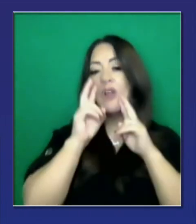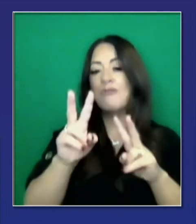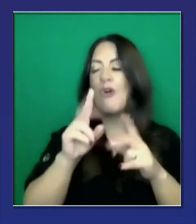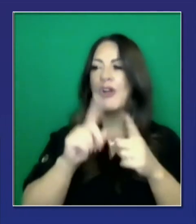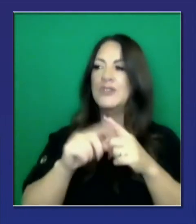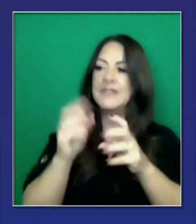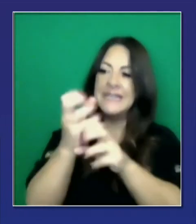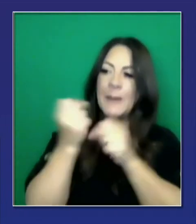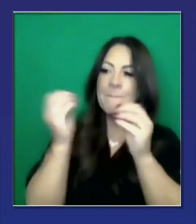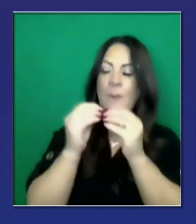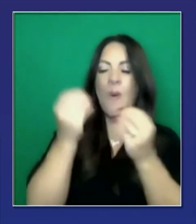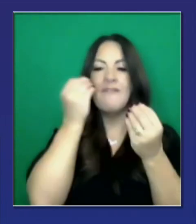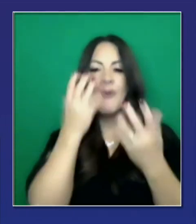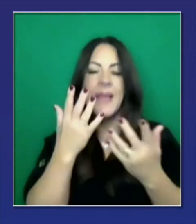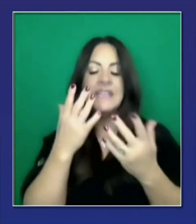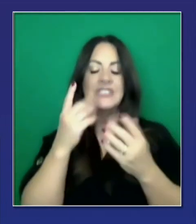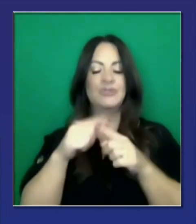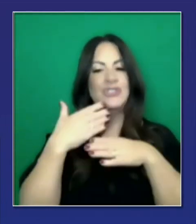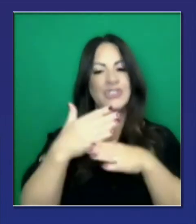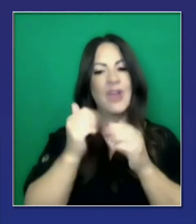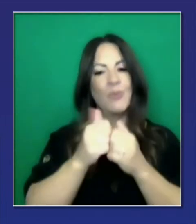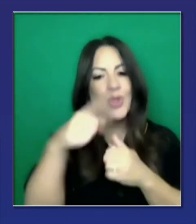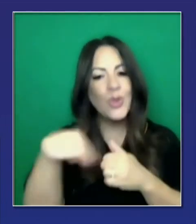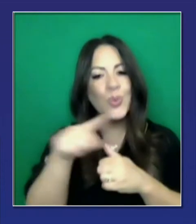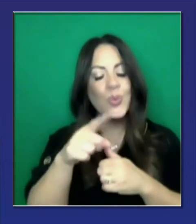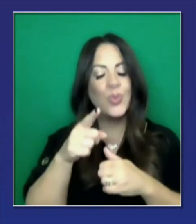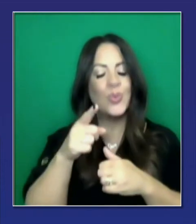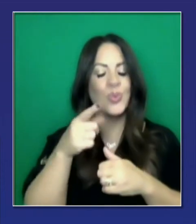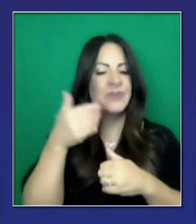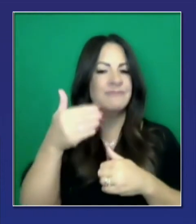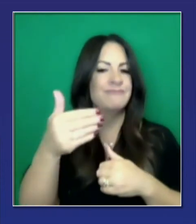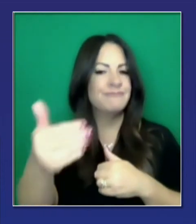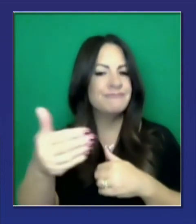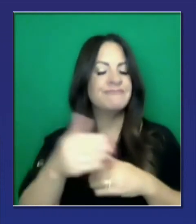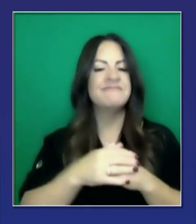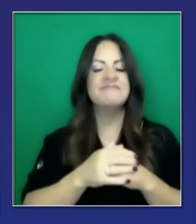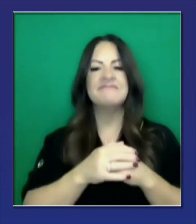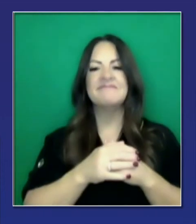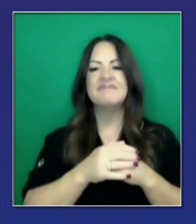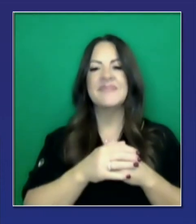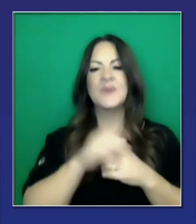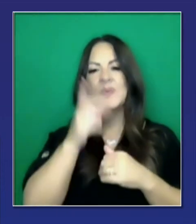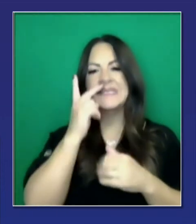these numbers in the next number of days, just as a proof point that